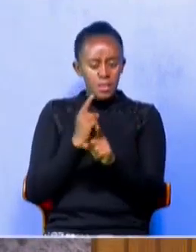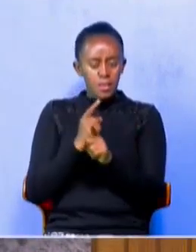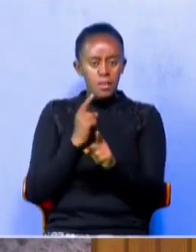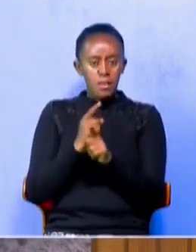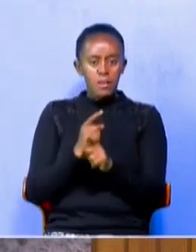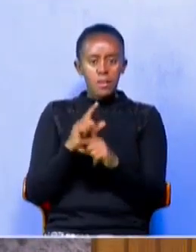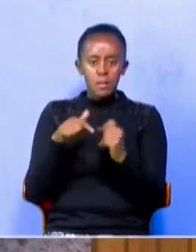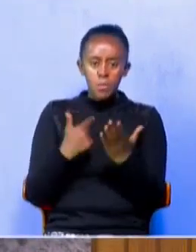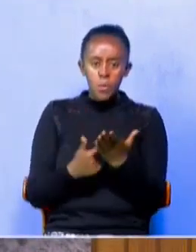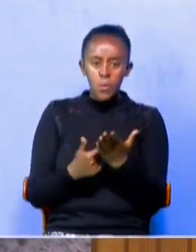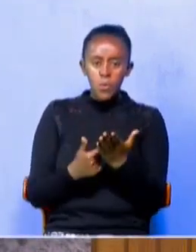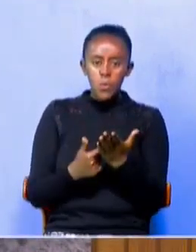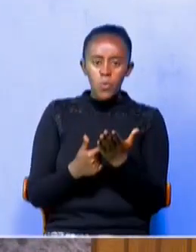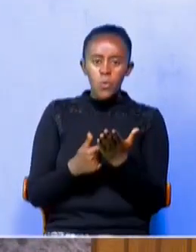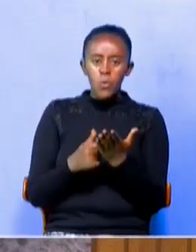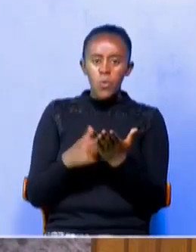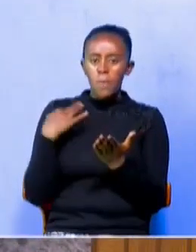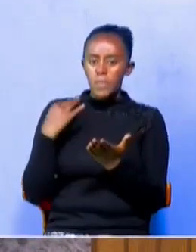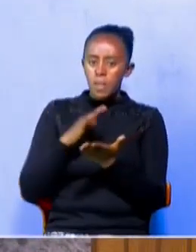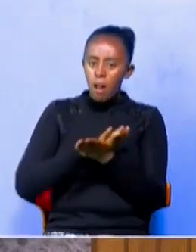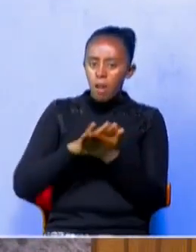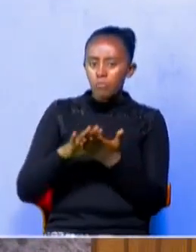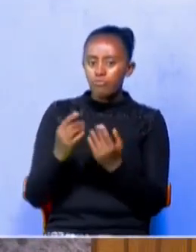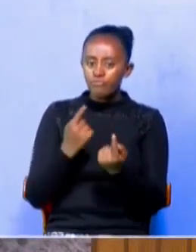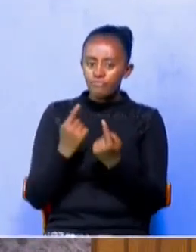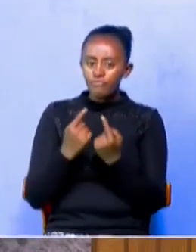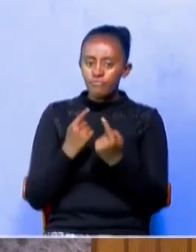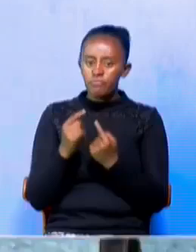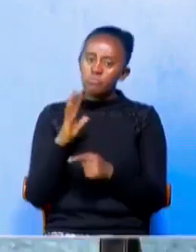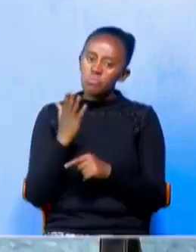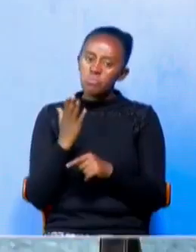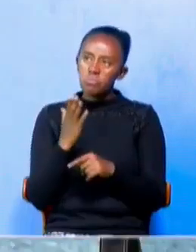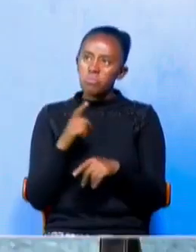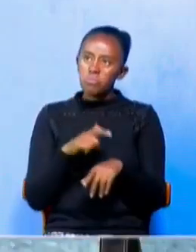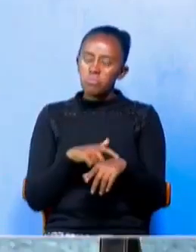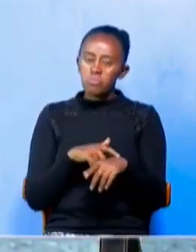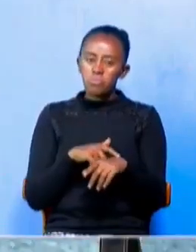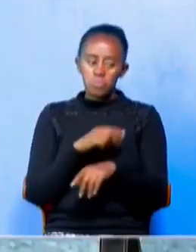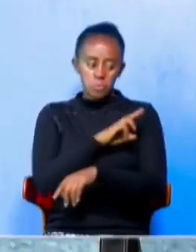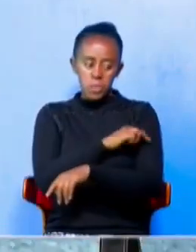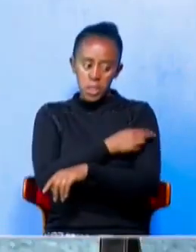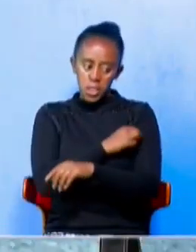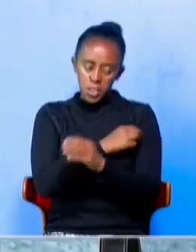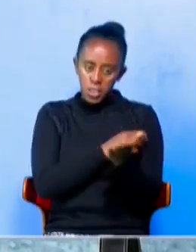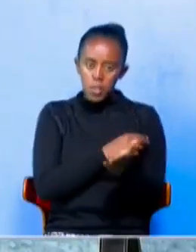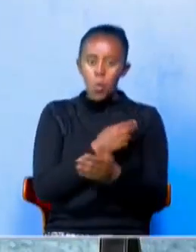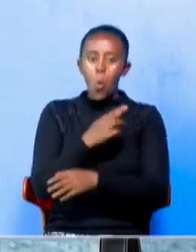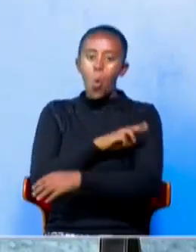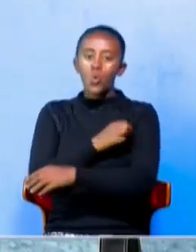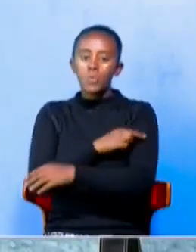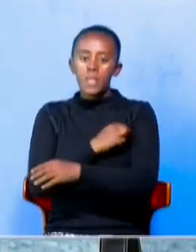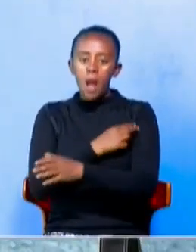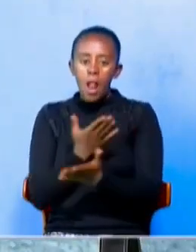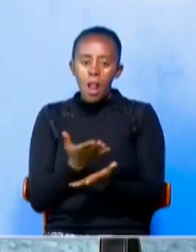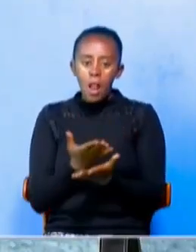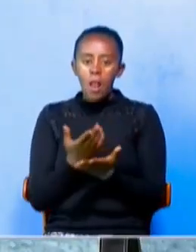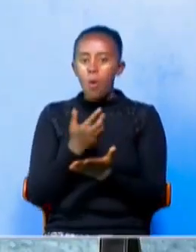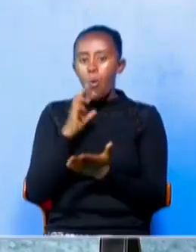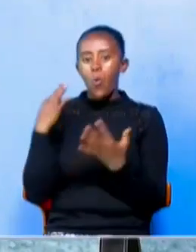for about the personal hygiene is that there is maybe clinic, it's maybe hospital, it's maybe any health